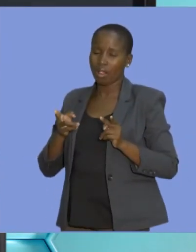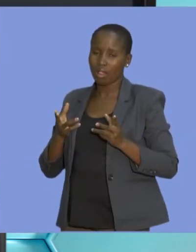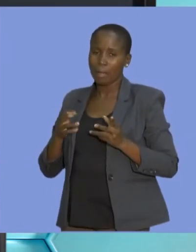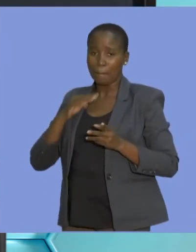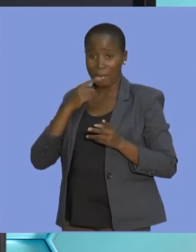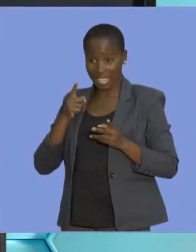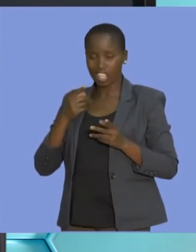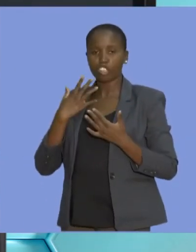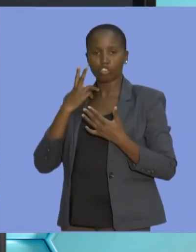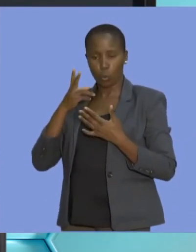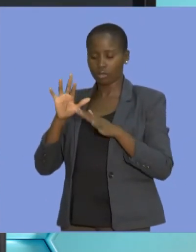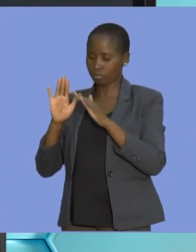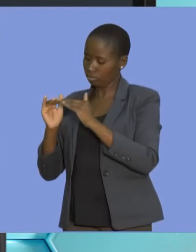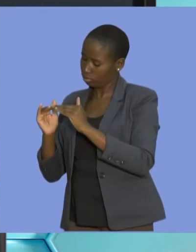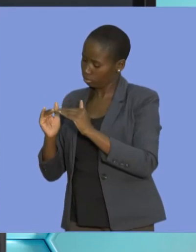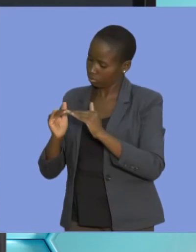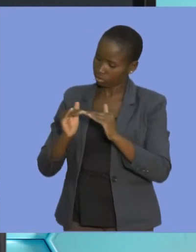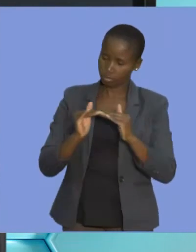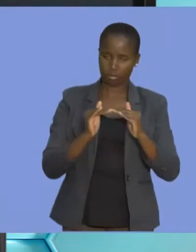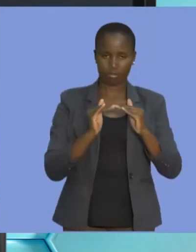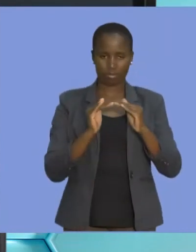based on the range. Okay.